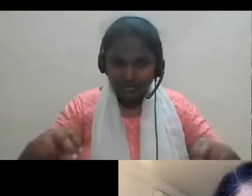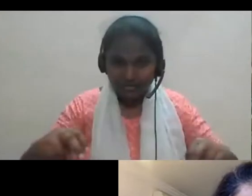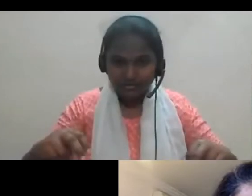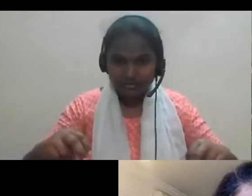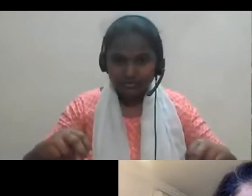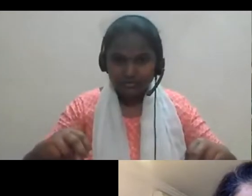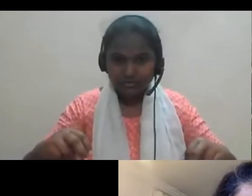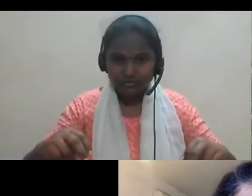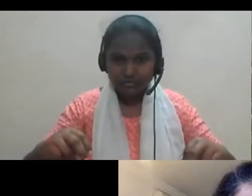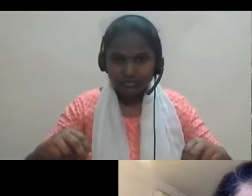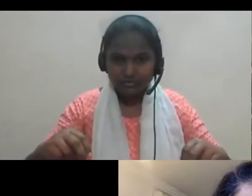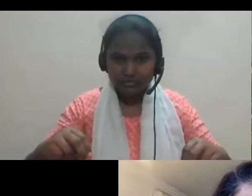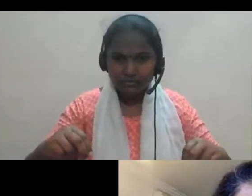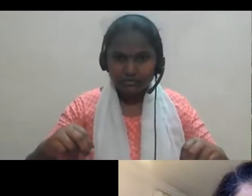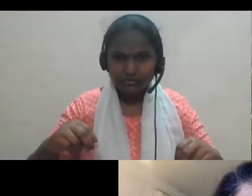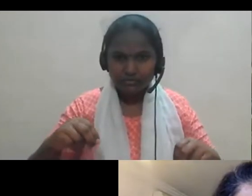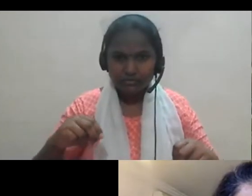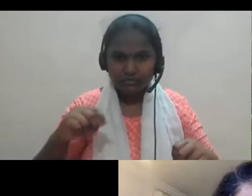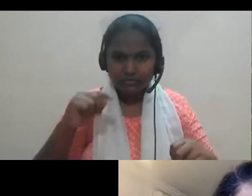was that in Argentina,